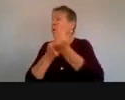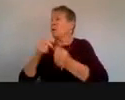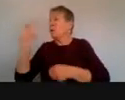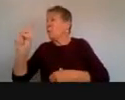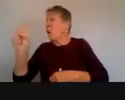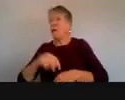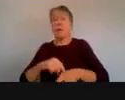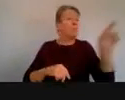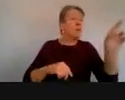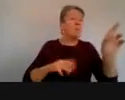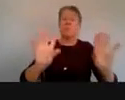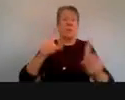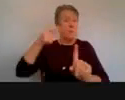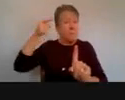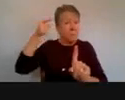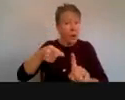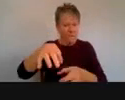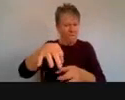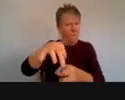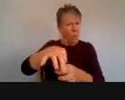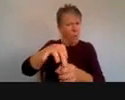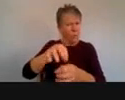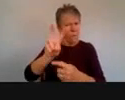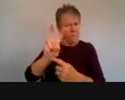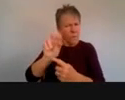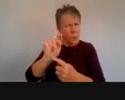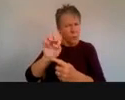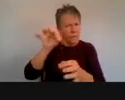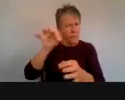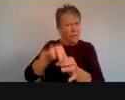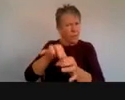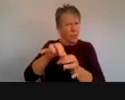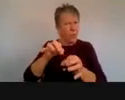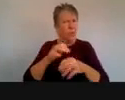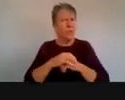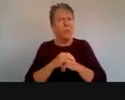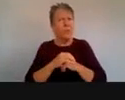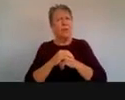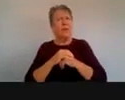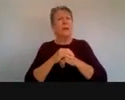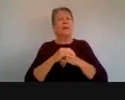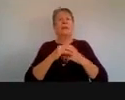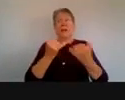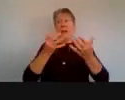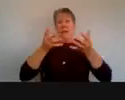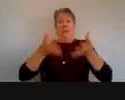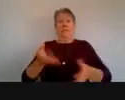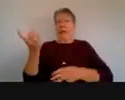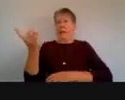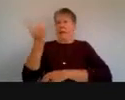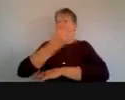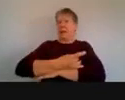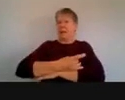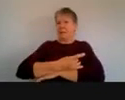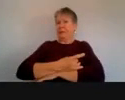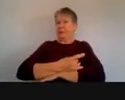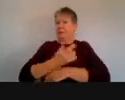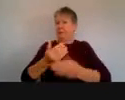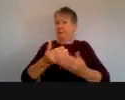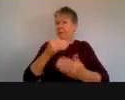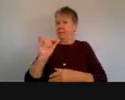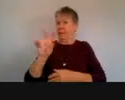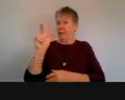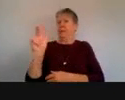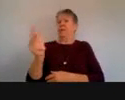of what we had all last year. We still have 8 days to go. So let's close this election out in as strong a fashion as possible and make a